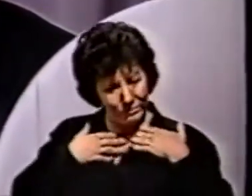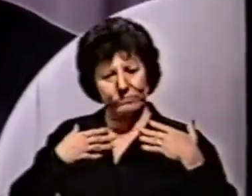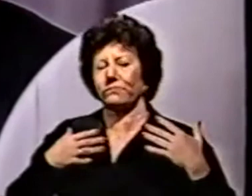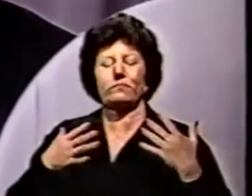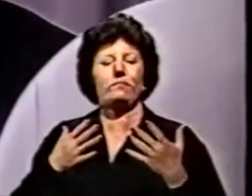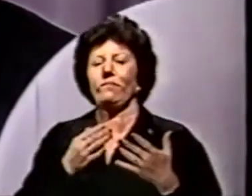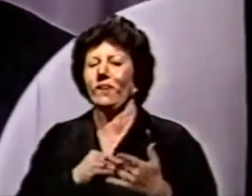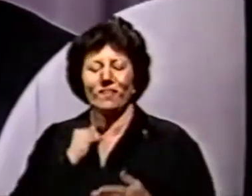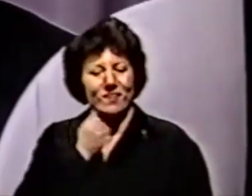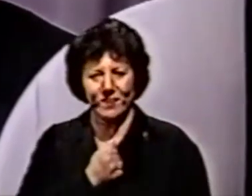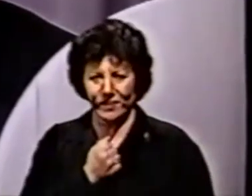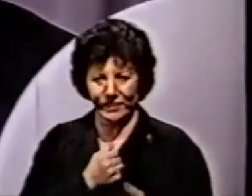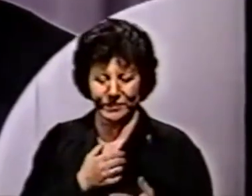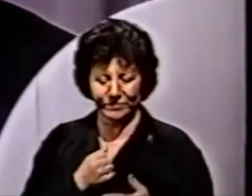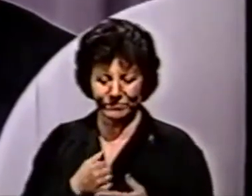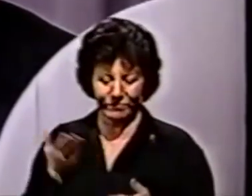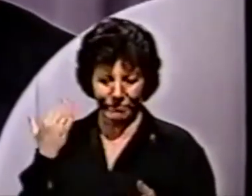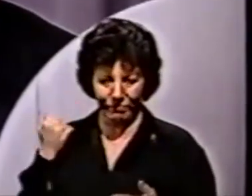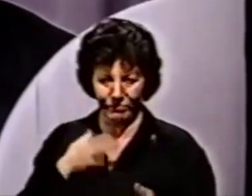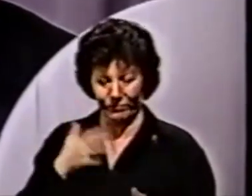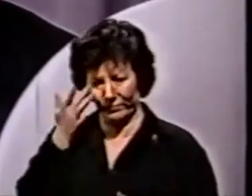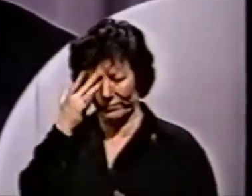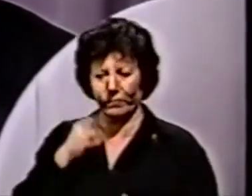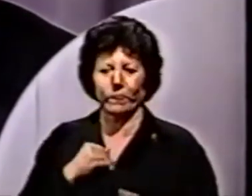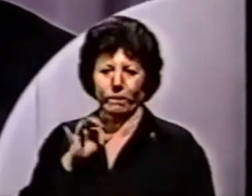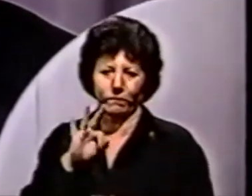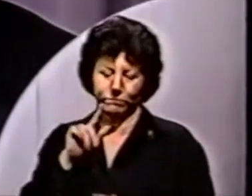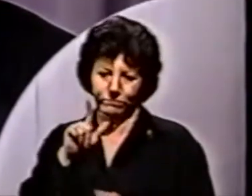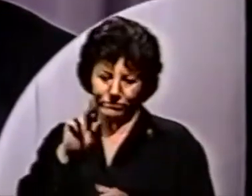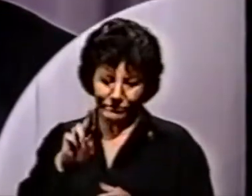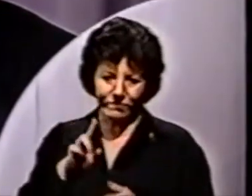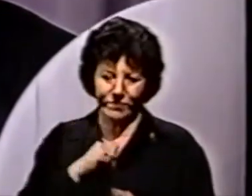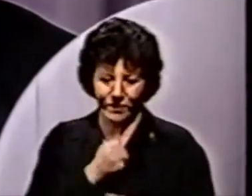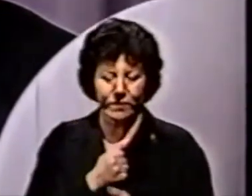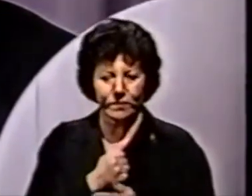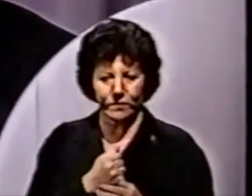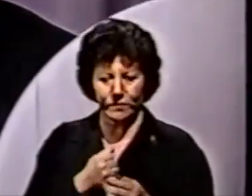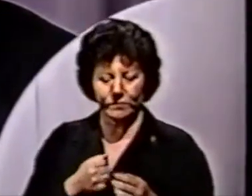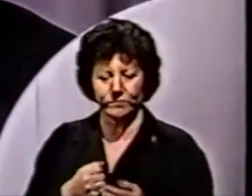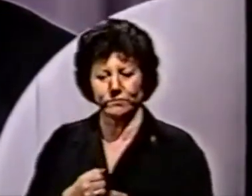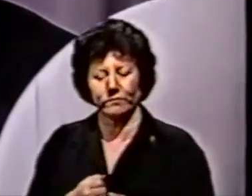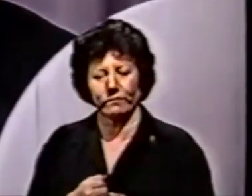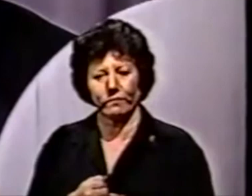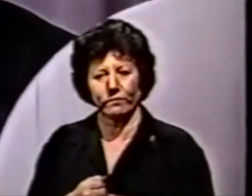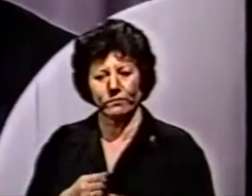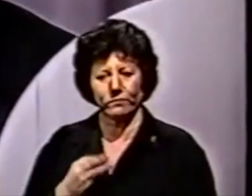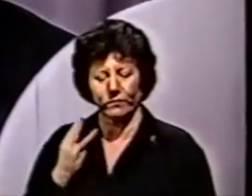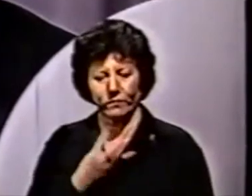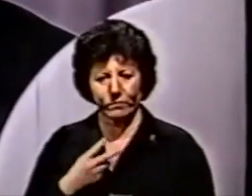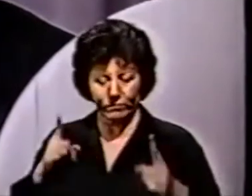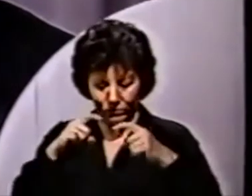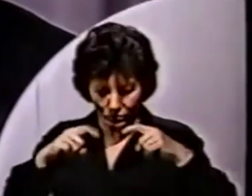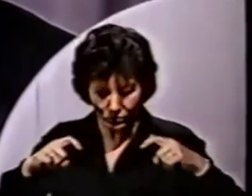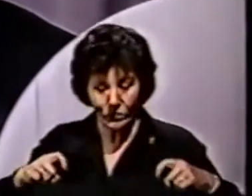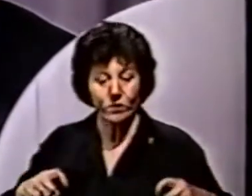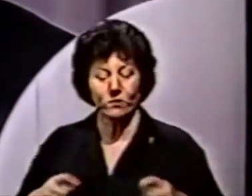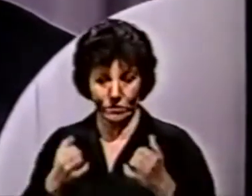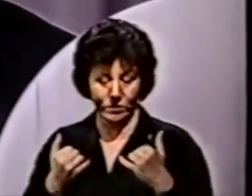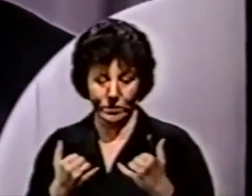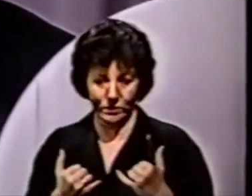on vaccines with the hopes that vaccine trials will be occurring in the near future.